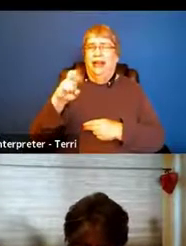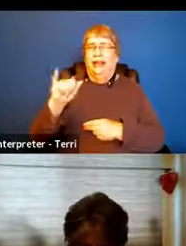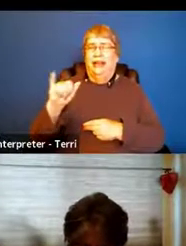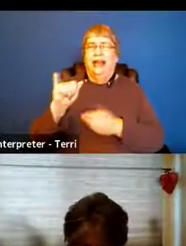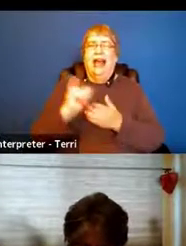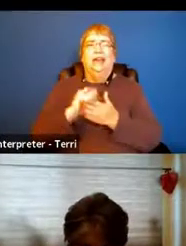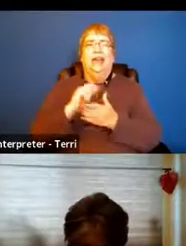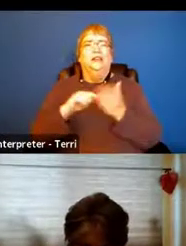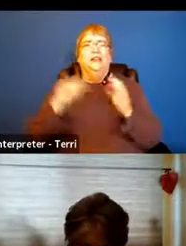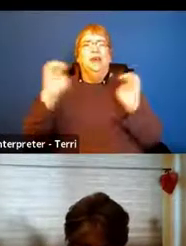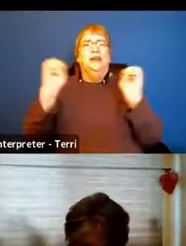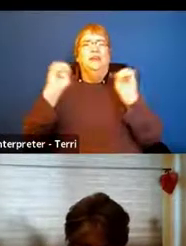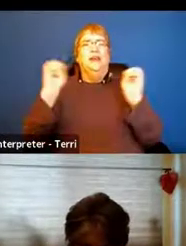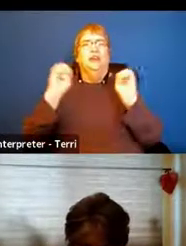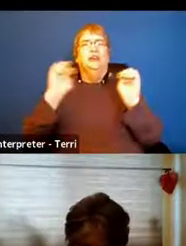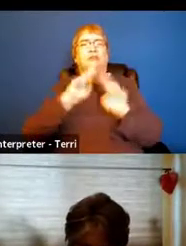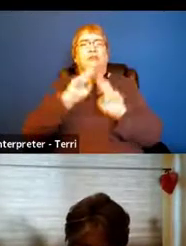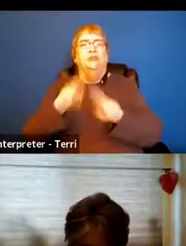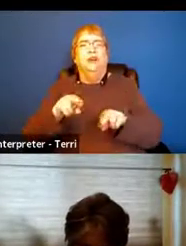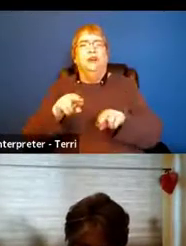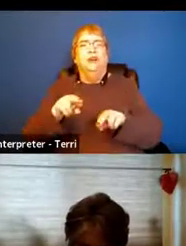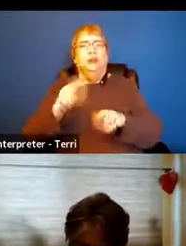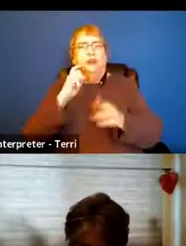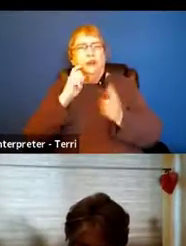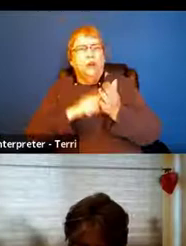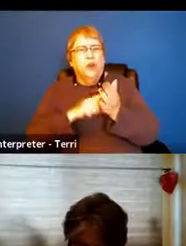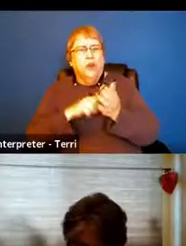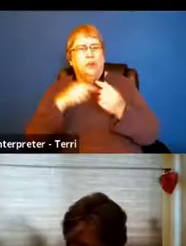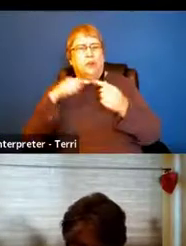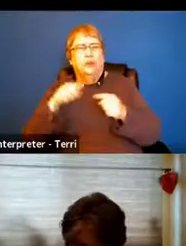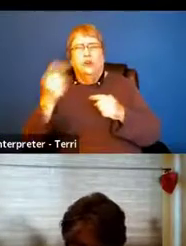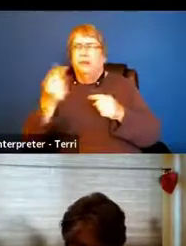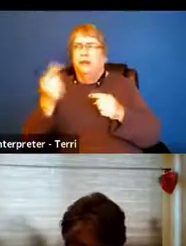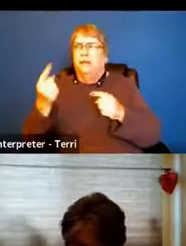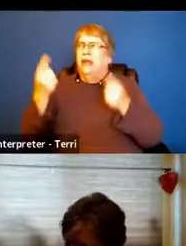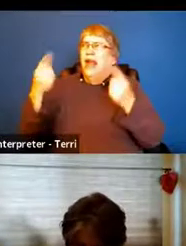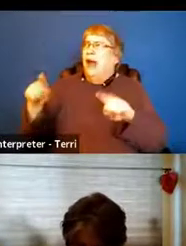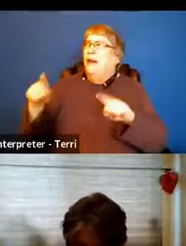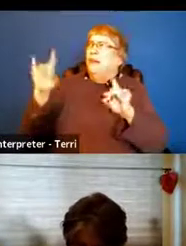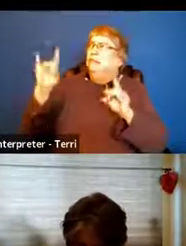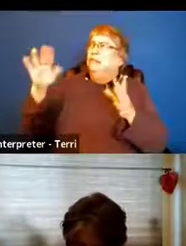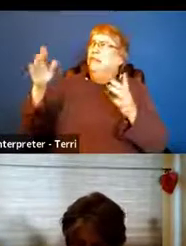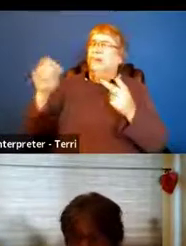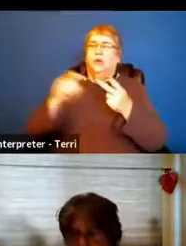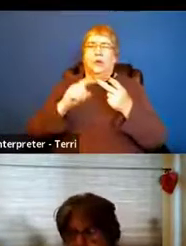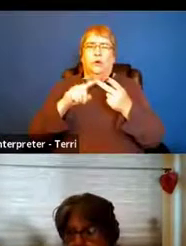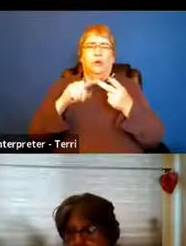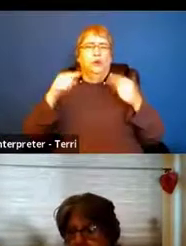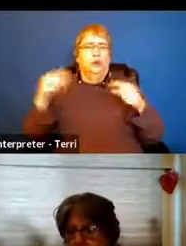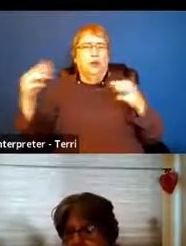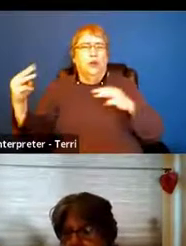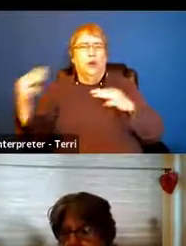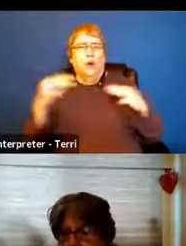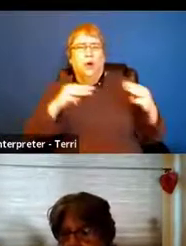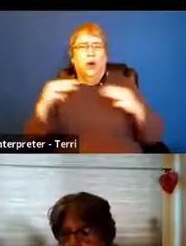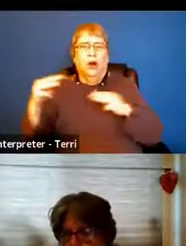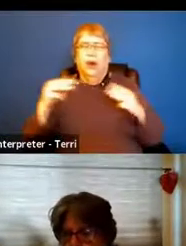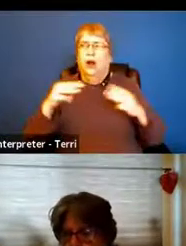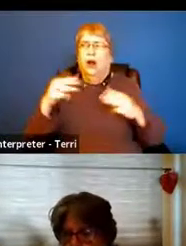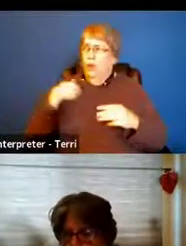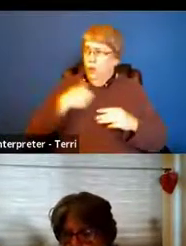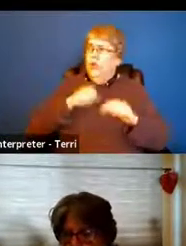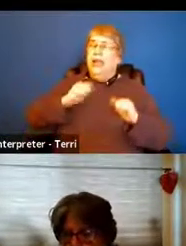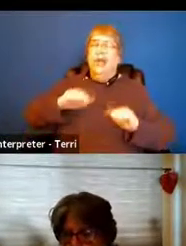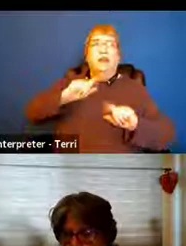responders notice when we're experiencing a natural disaster or in places of war, that we have this ability to